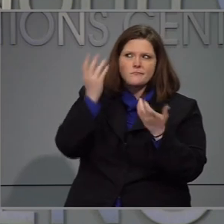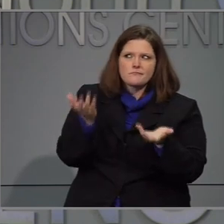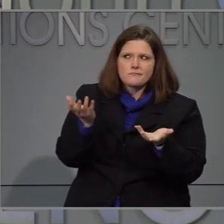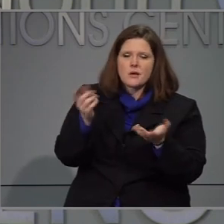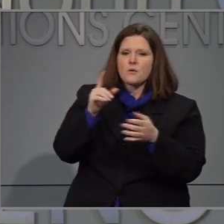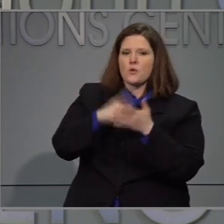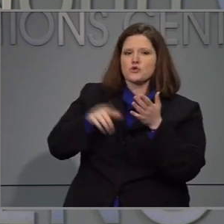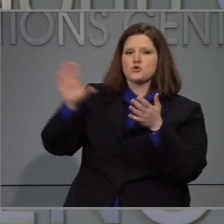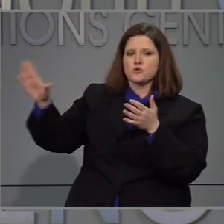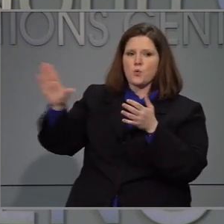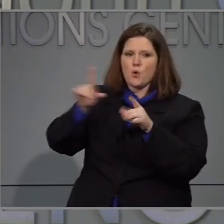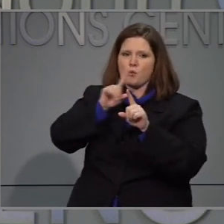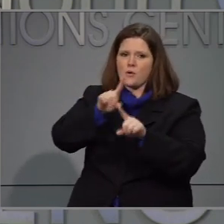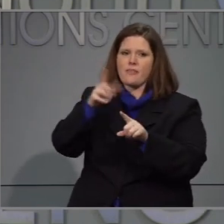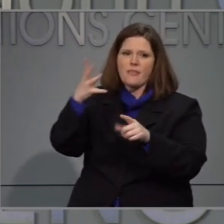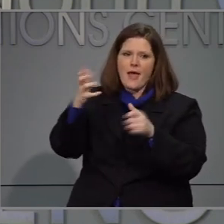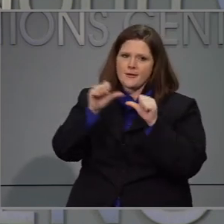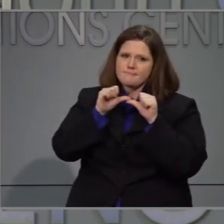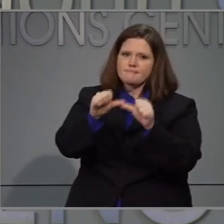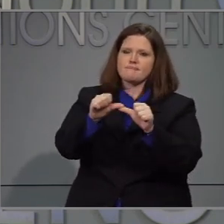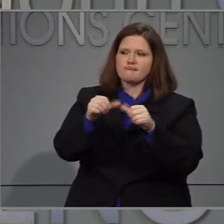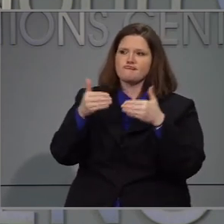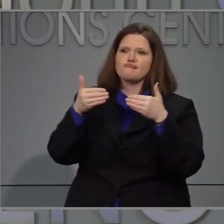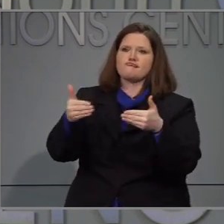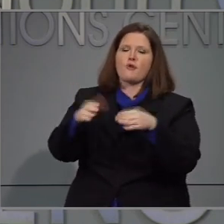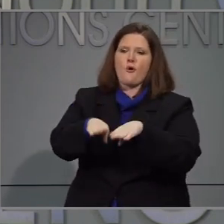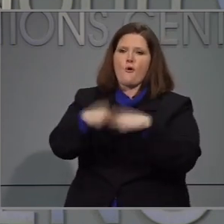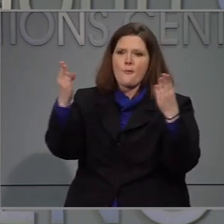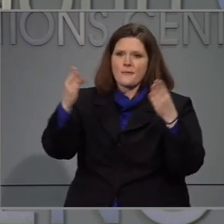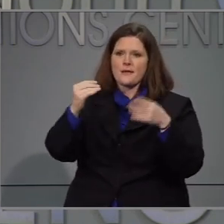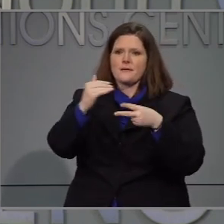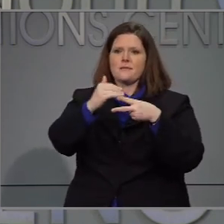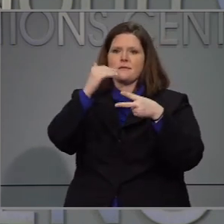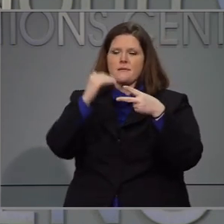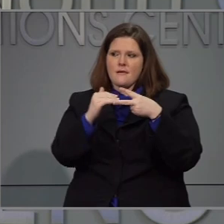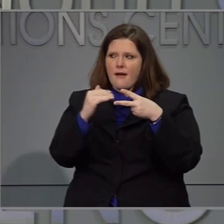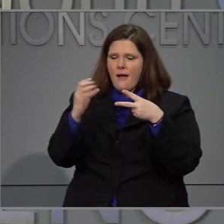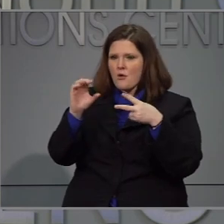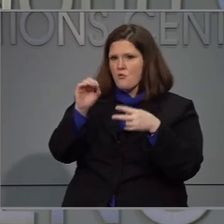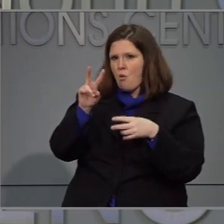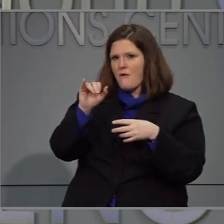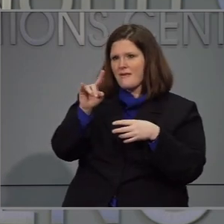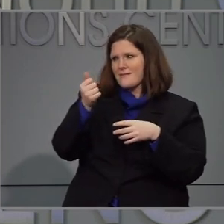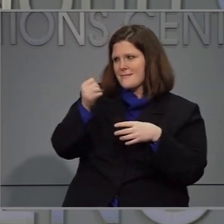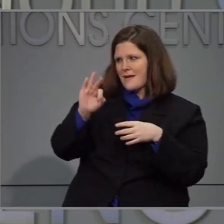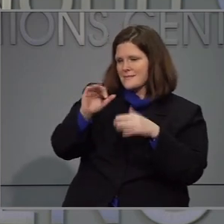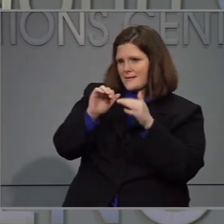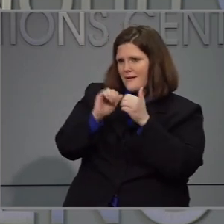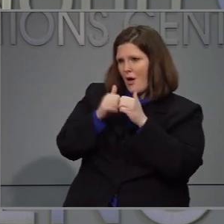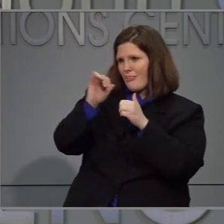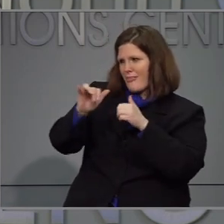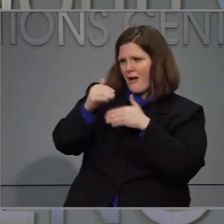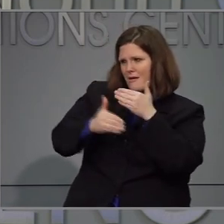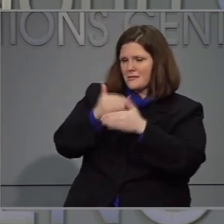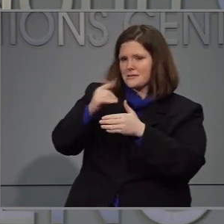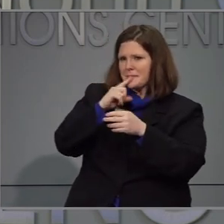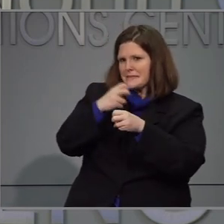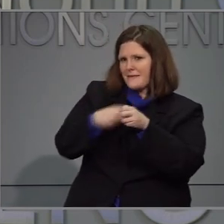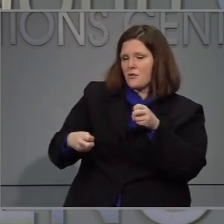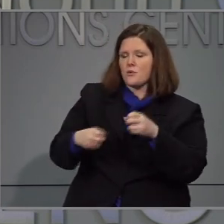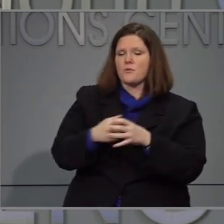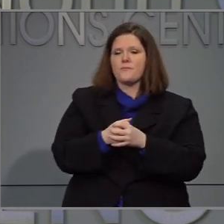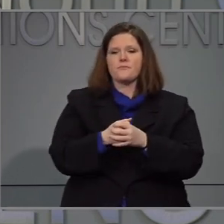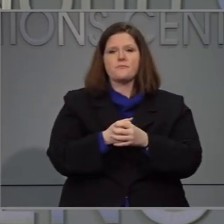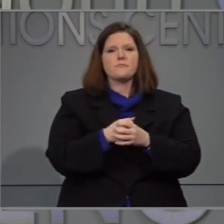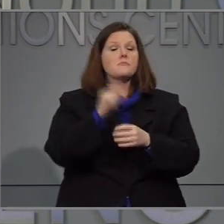COVID-19 cases by zip code? Well, first, I think the vast majority